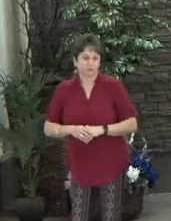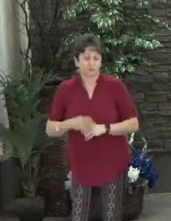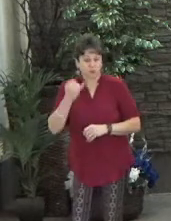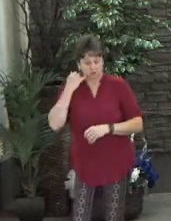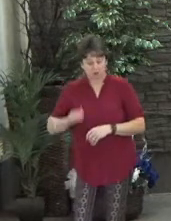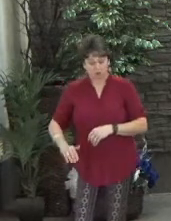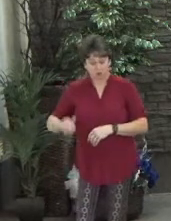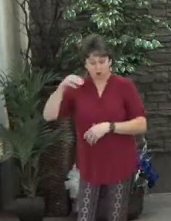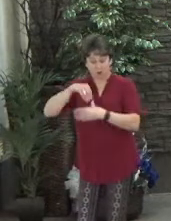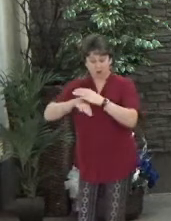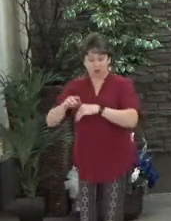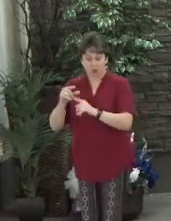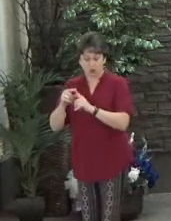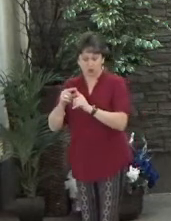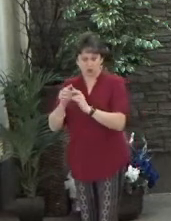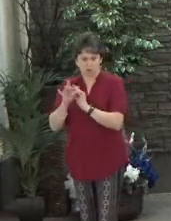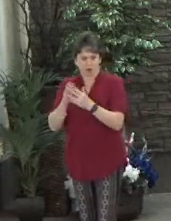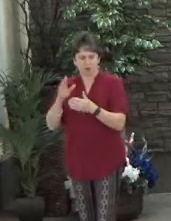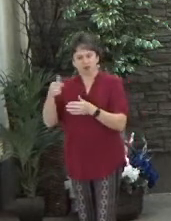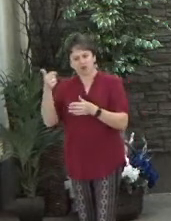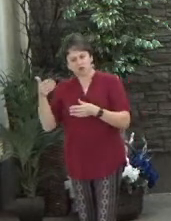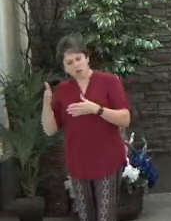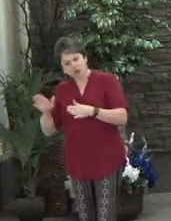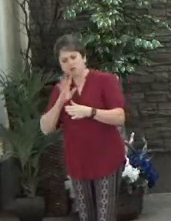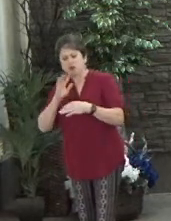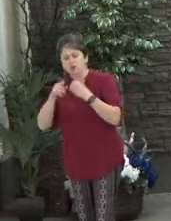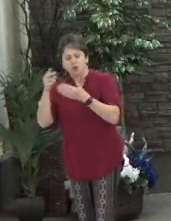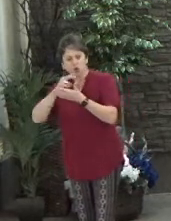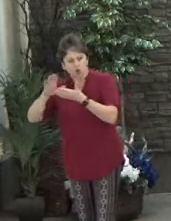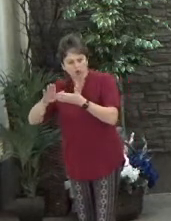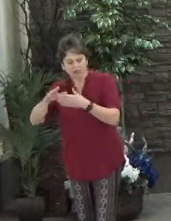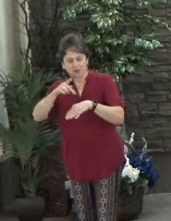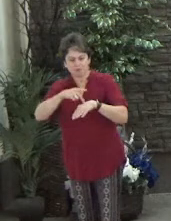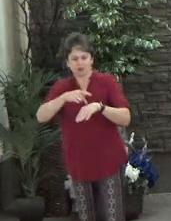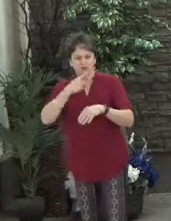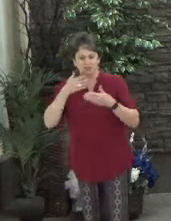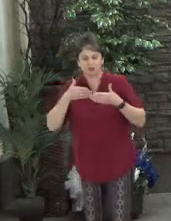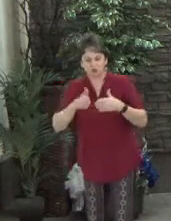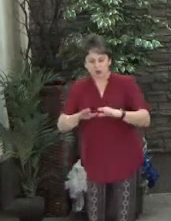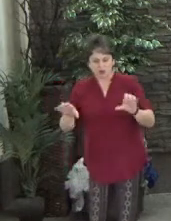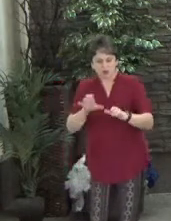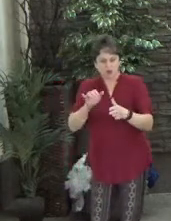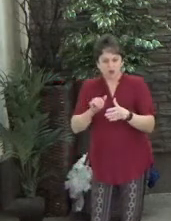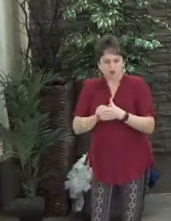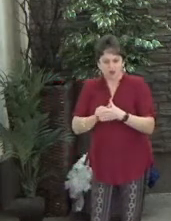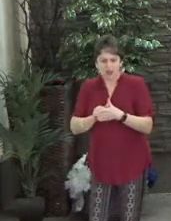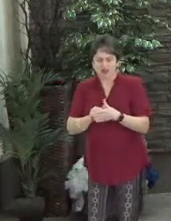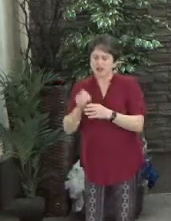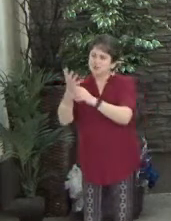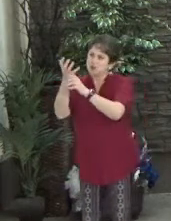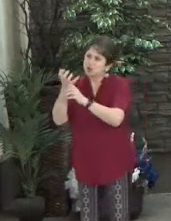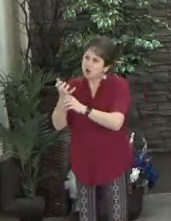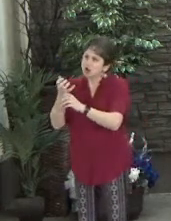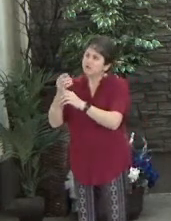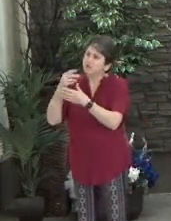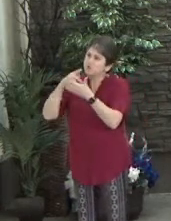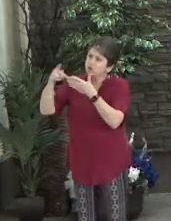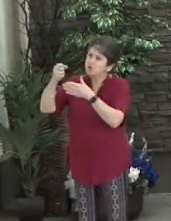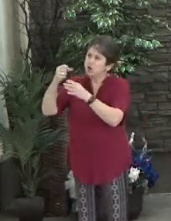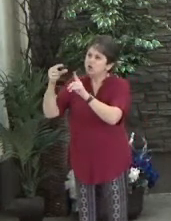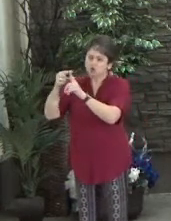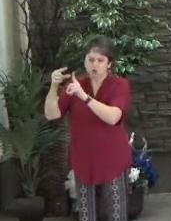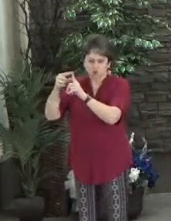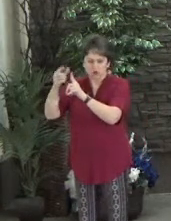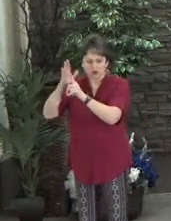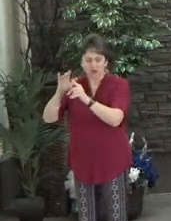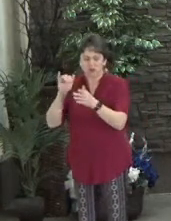growing up into the Word is another way of talking about holiness, and Peter says the way we do that is longing for the pure milk of the Word, then the Word